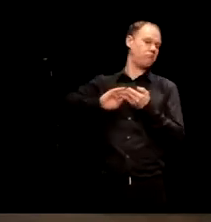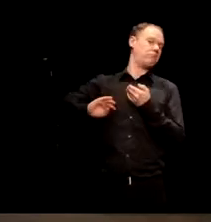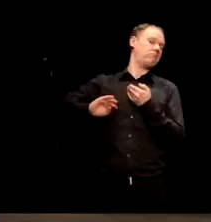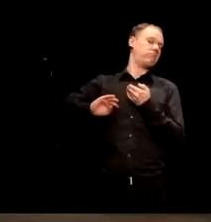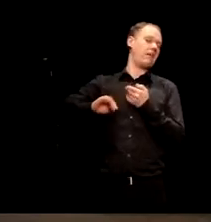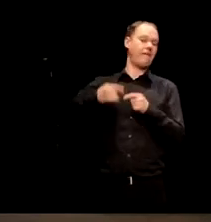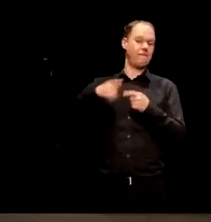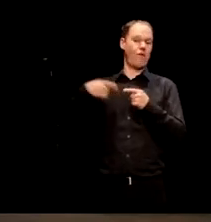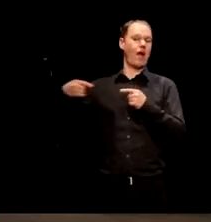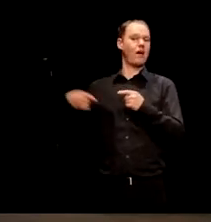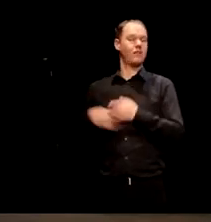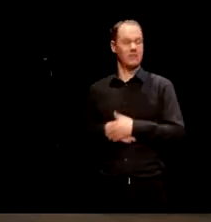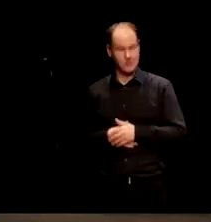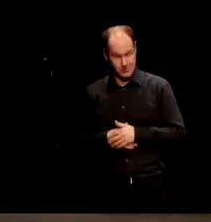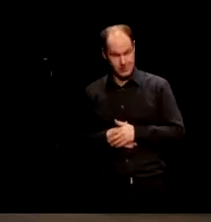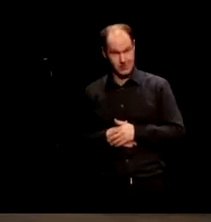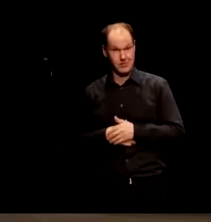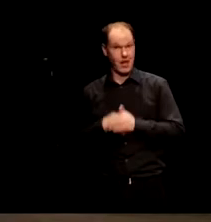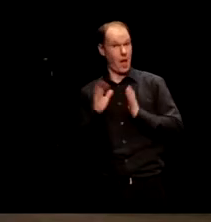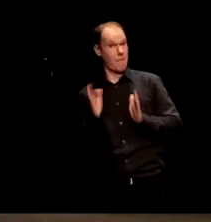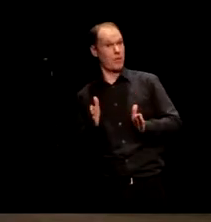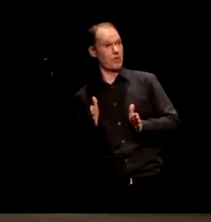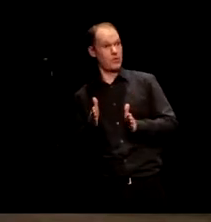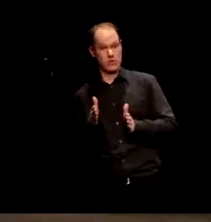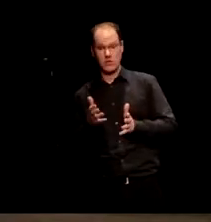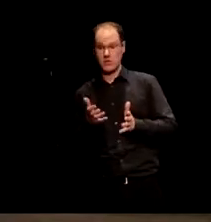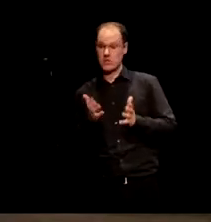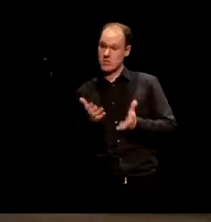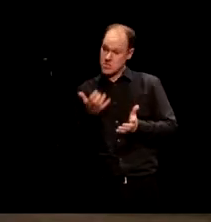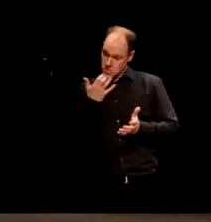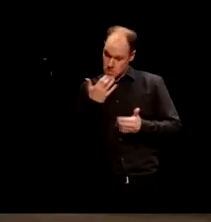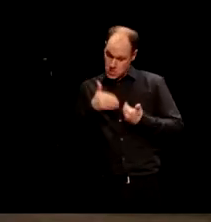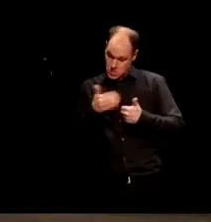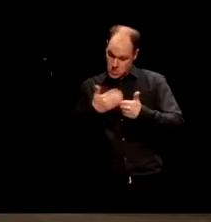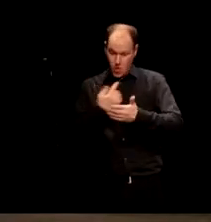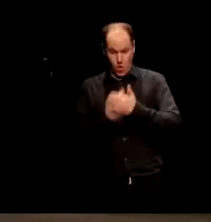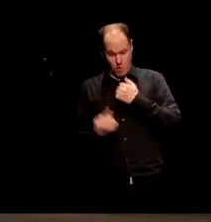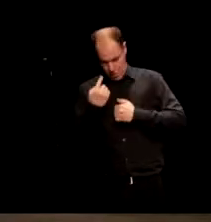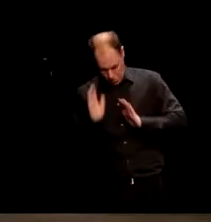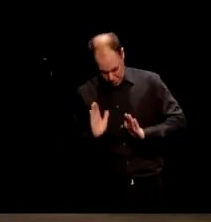forever. And I must go through with this alone.